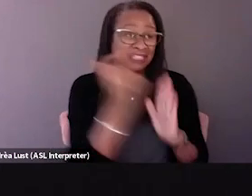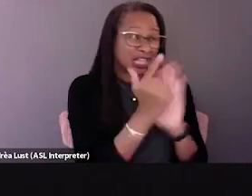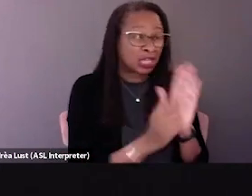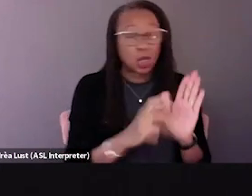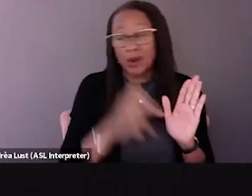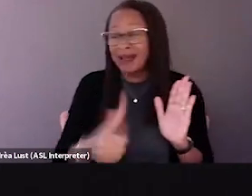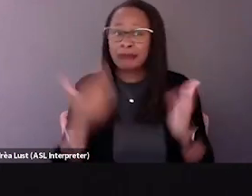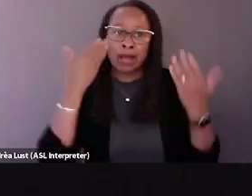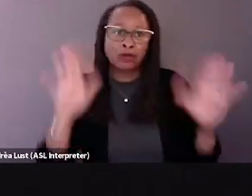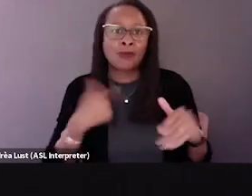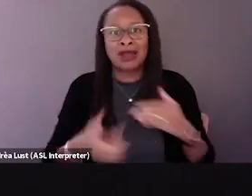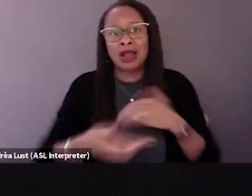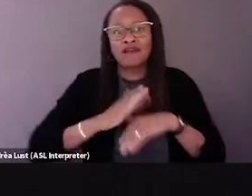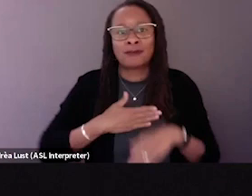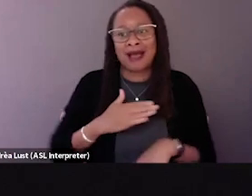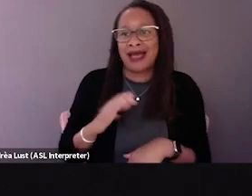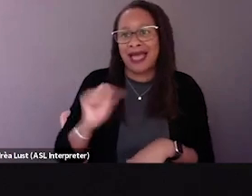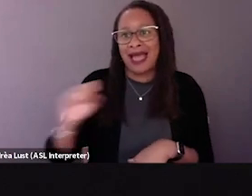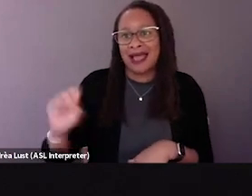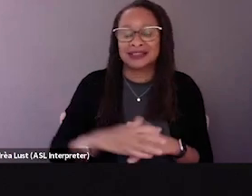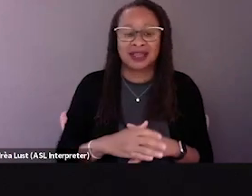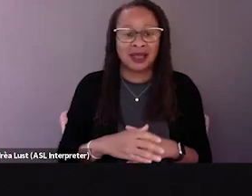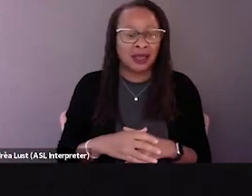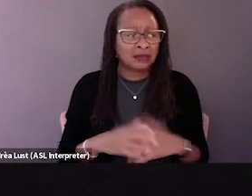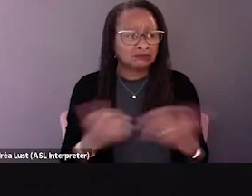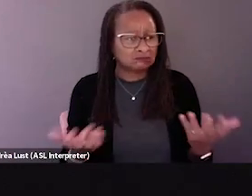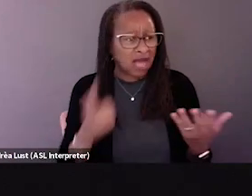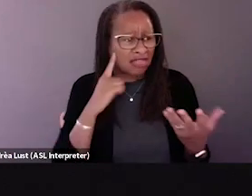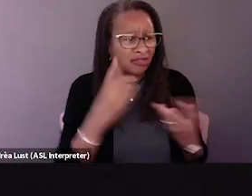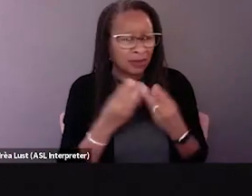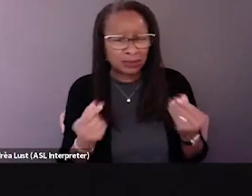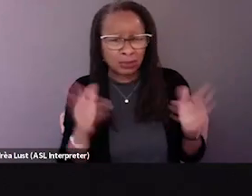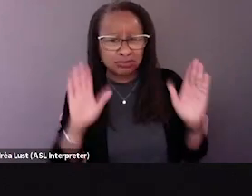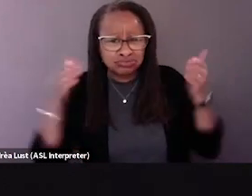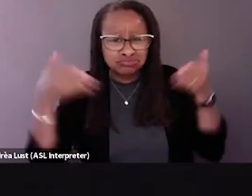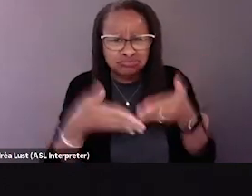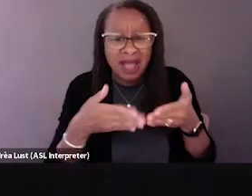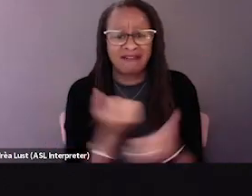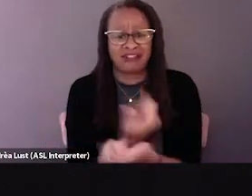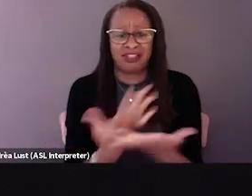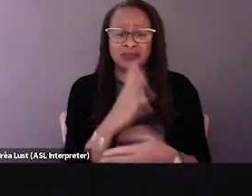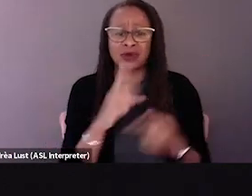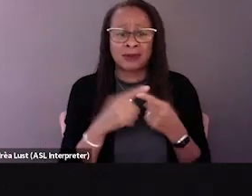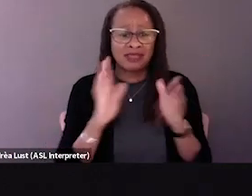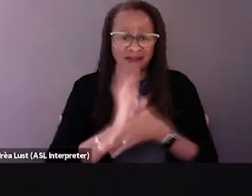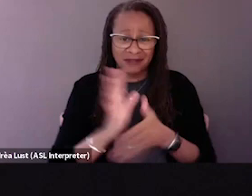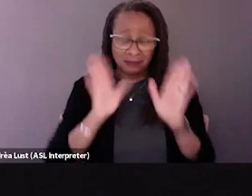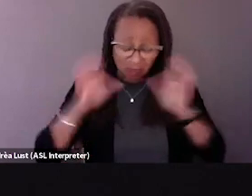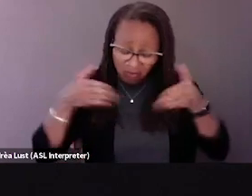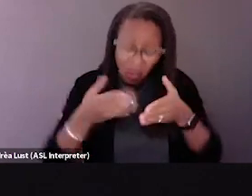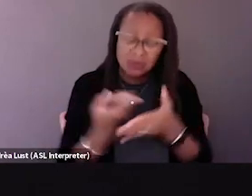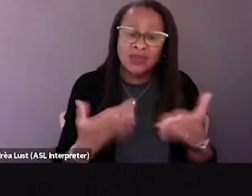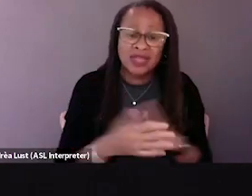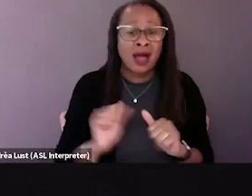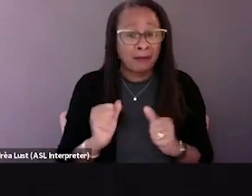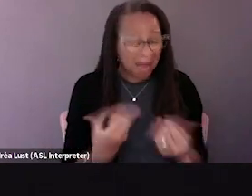idea, but I covered my ass. I felt like that was just like the distillation of the film. and how a lot of these doctors sort of operated.